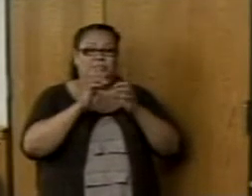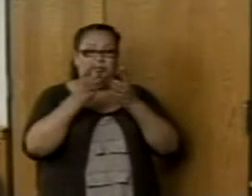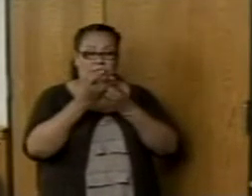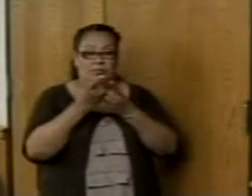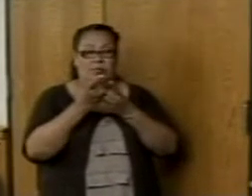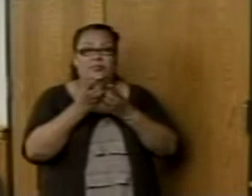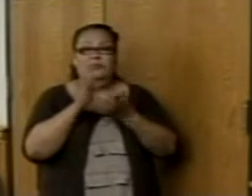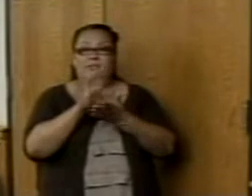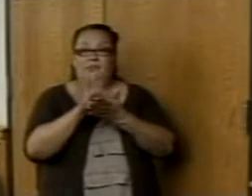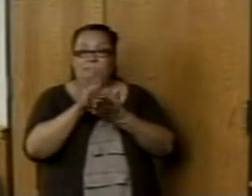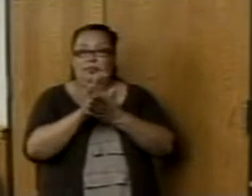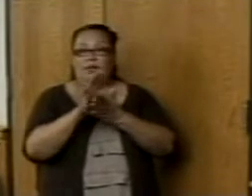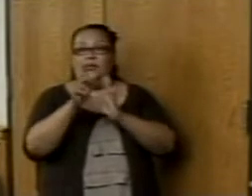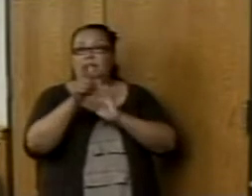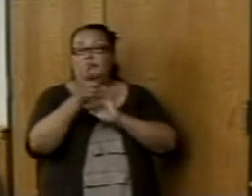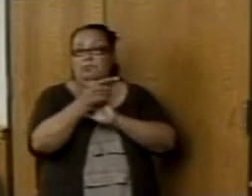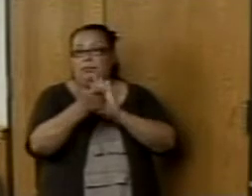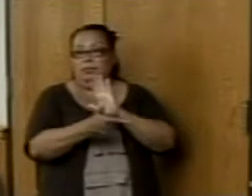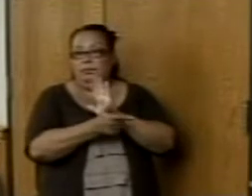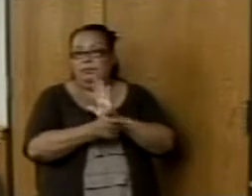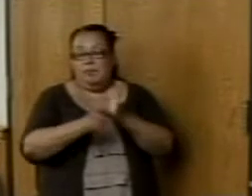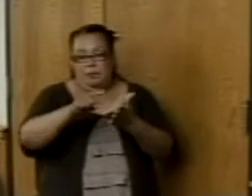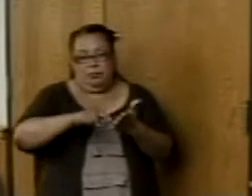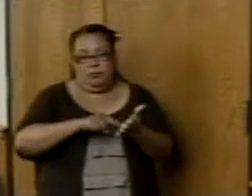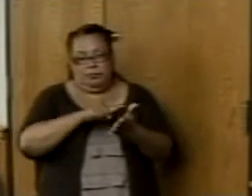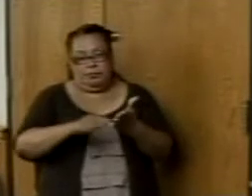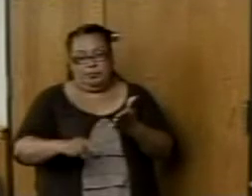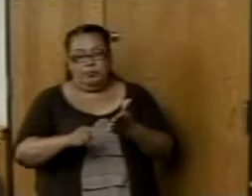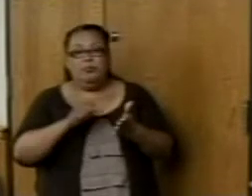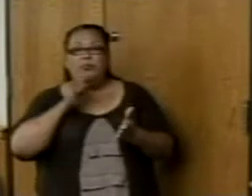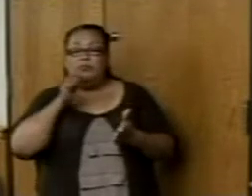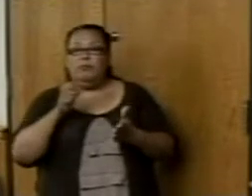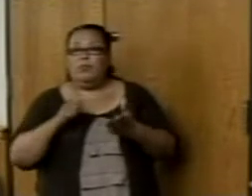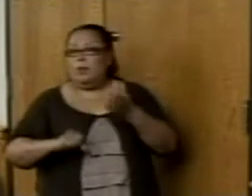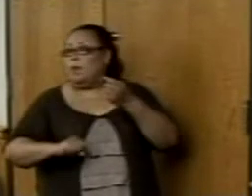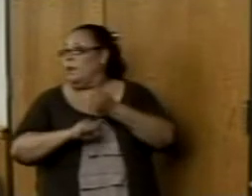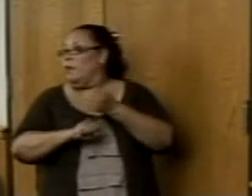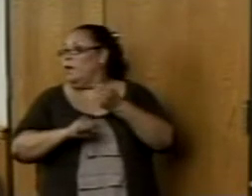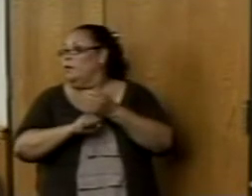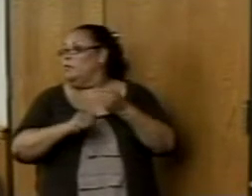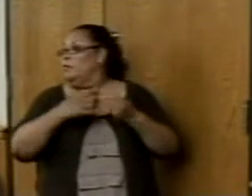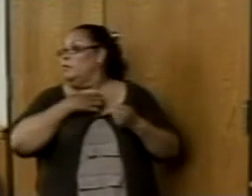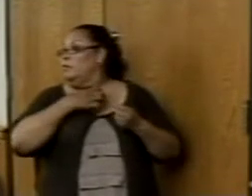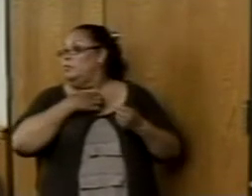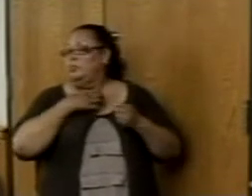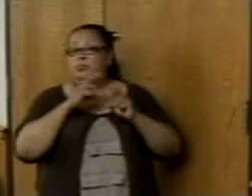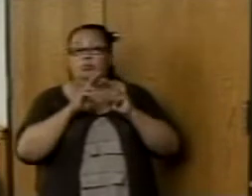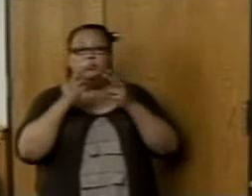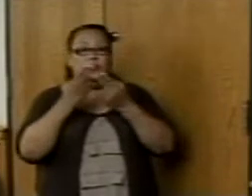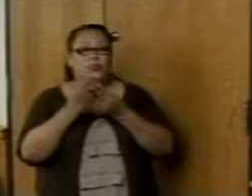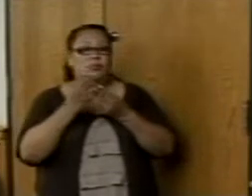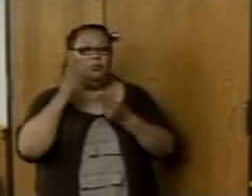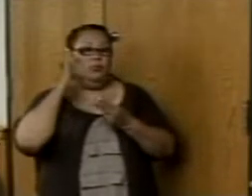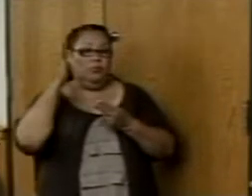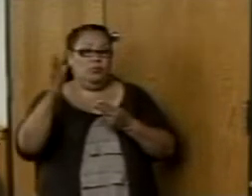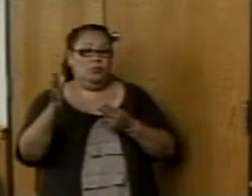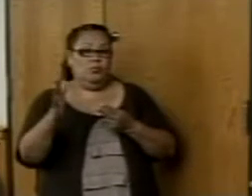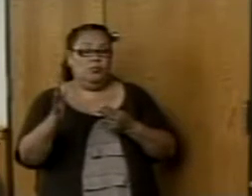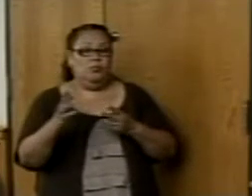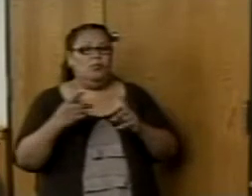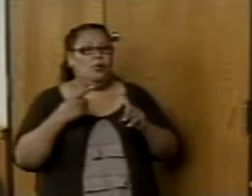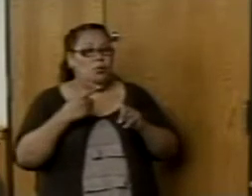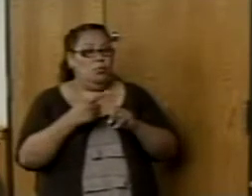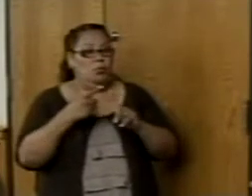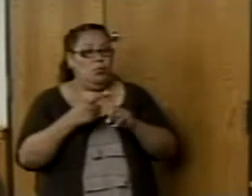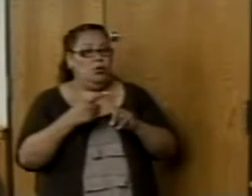law violation. And if this board does not rule in the favor of the grievant union, we will make a